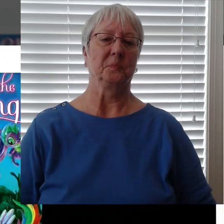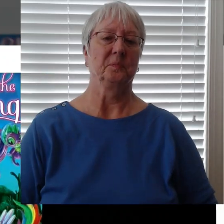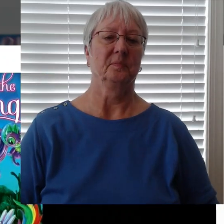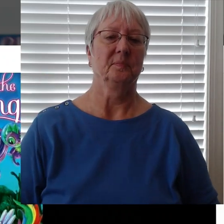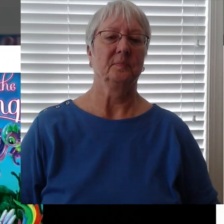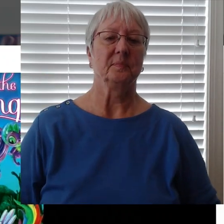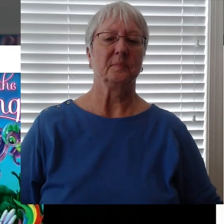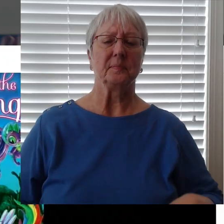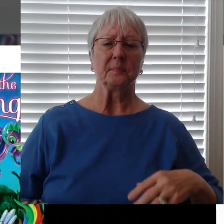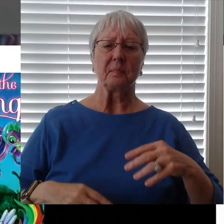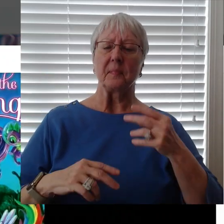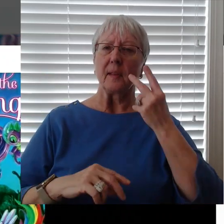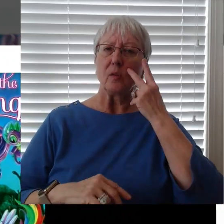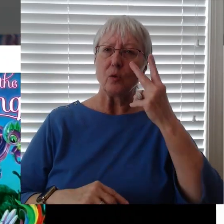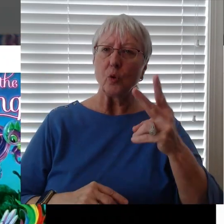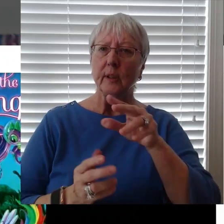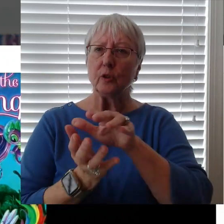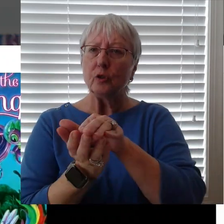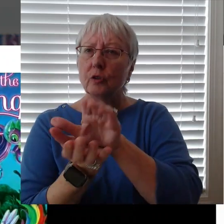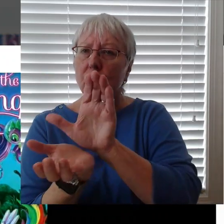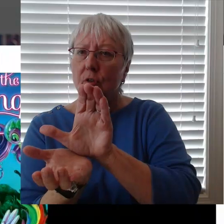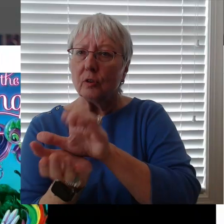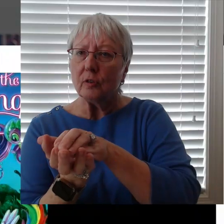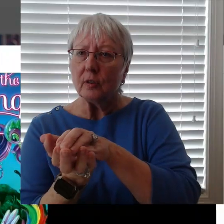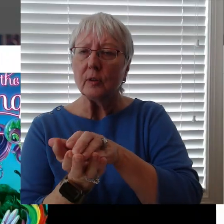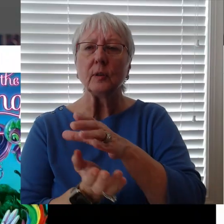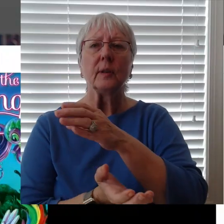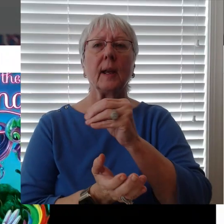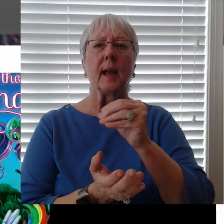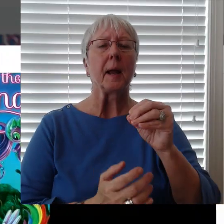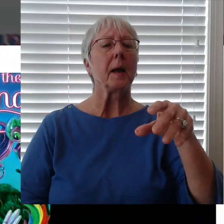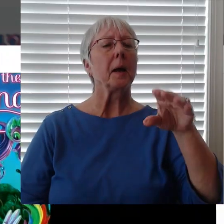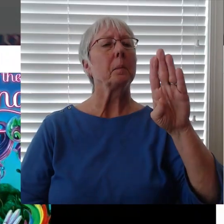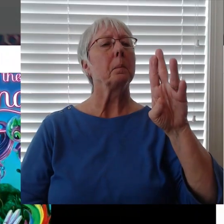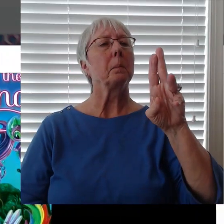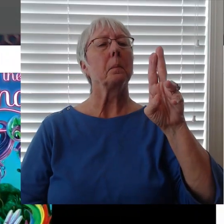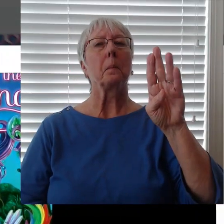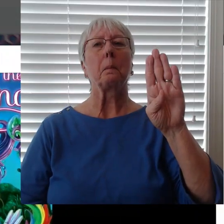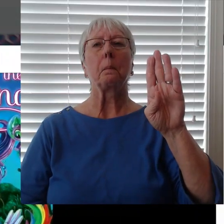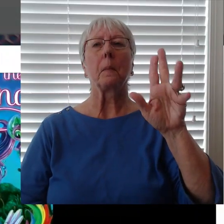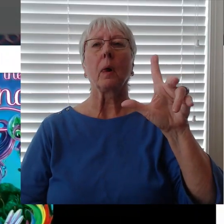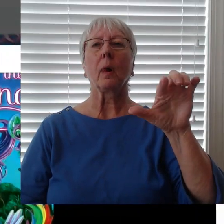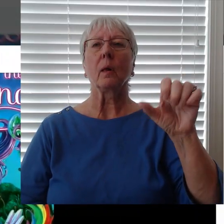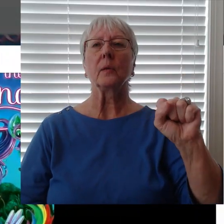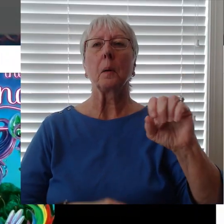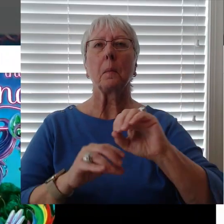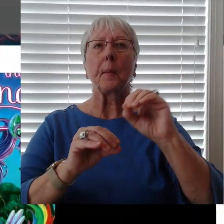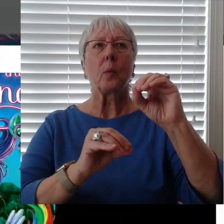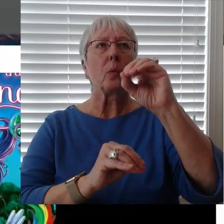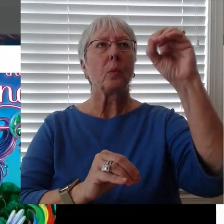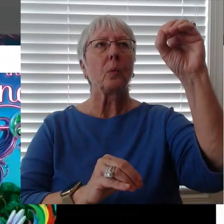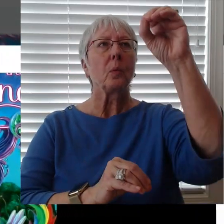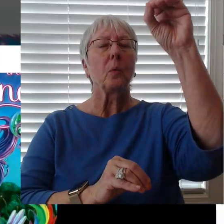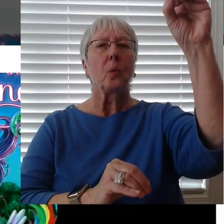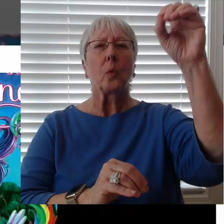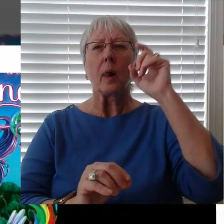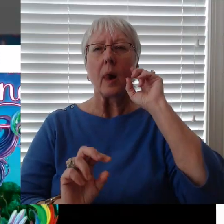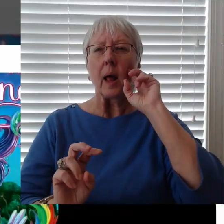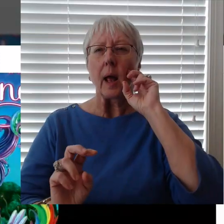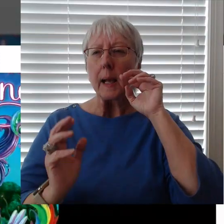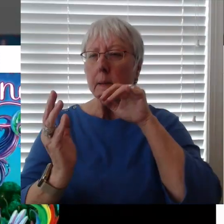So, by studying the iridescence of shells and bubbles and jellyfish, I was able to discover complementary